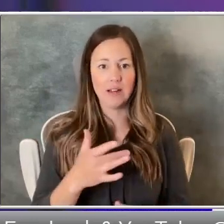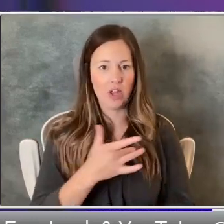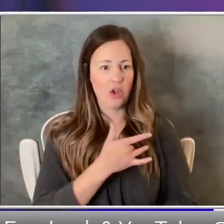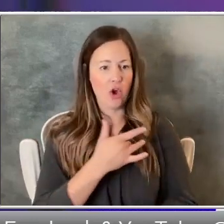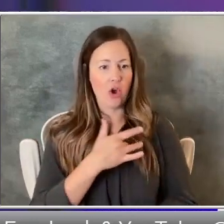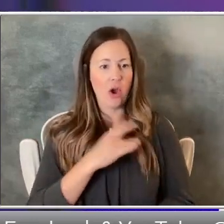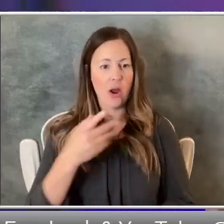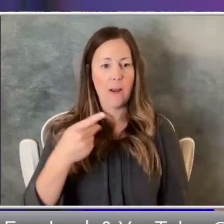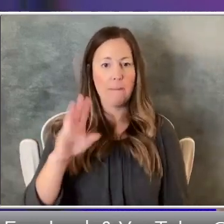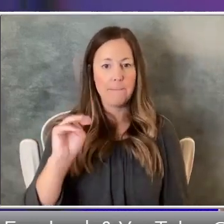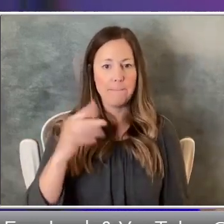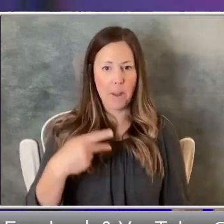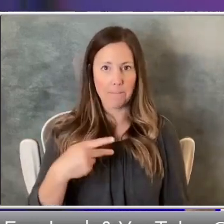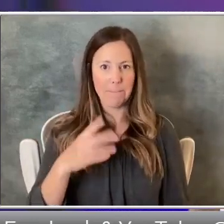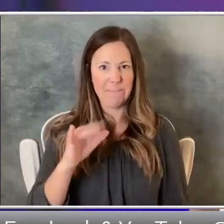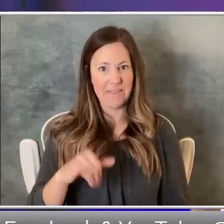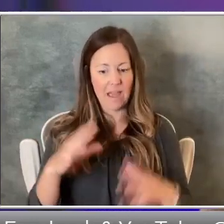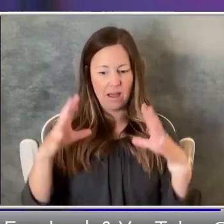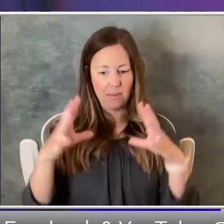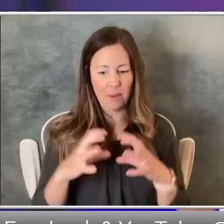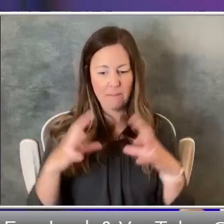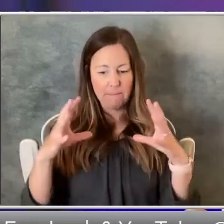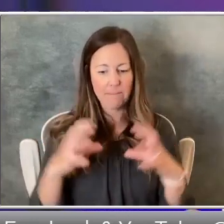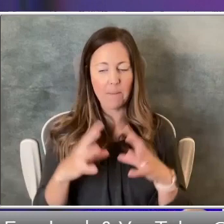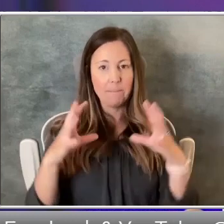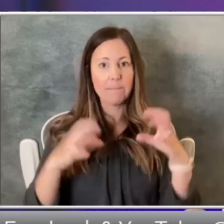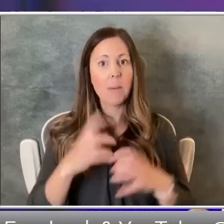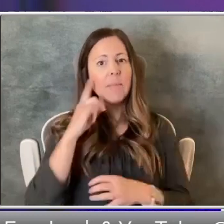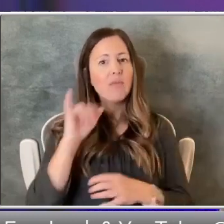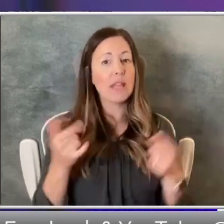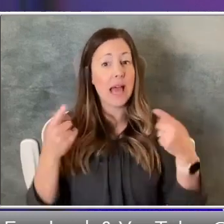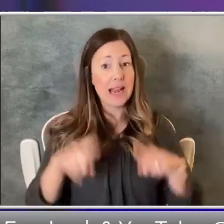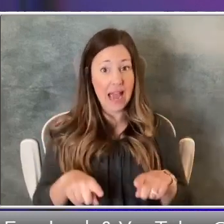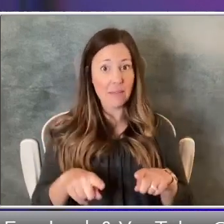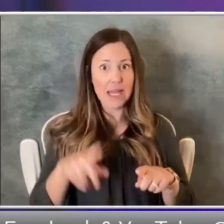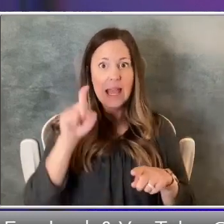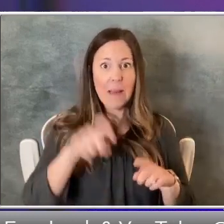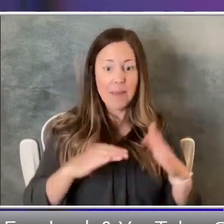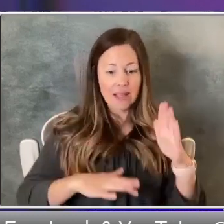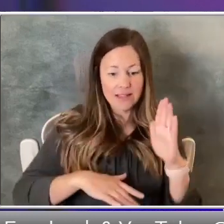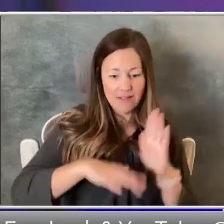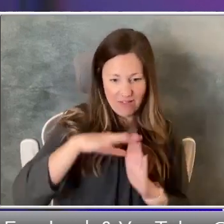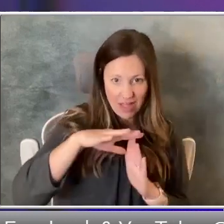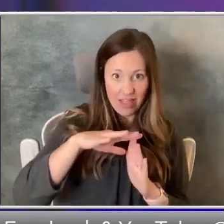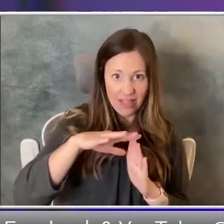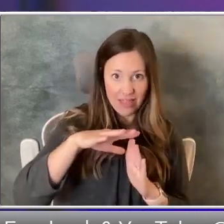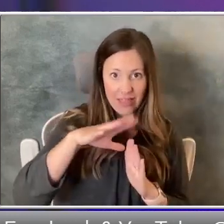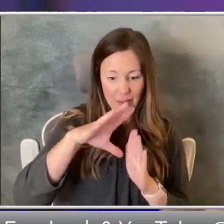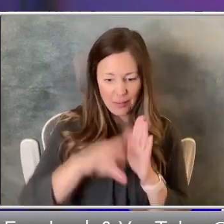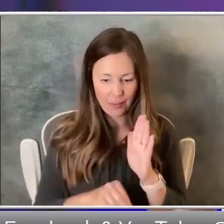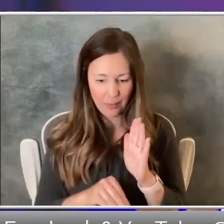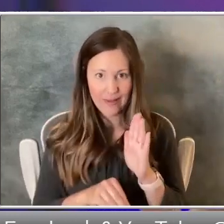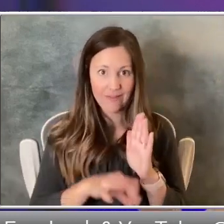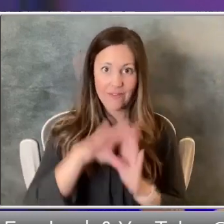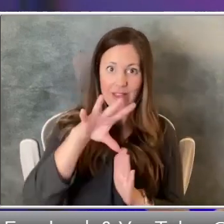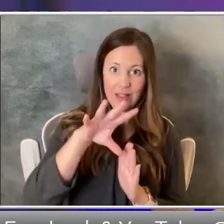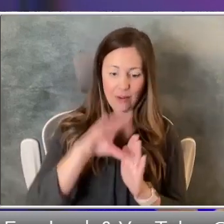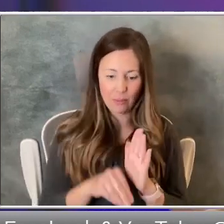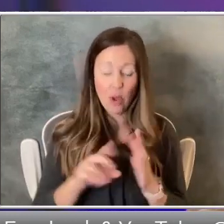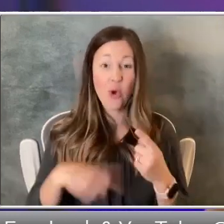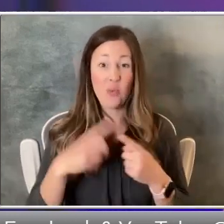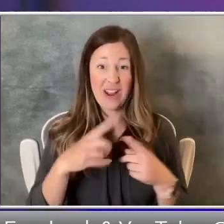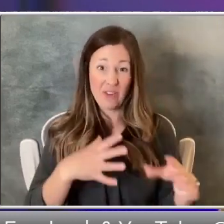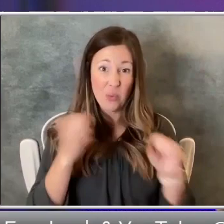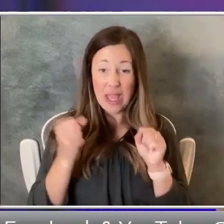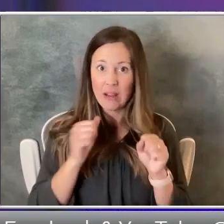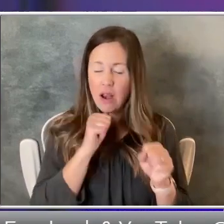so in order to pump effectively, it has to fill between beats. And when the heart's going so quick, it doesn't actually have enough time to fill